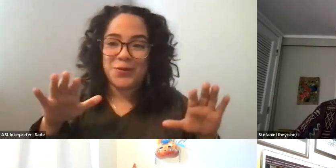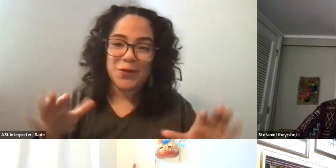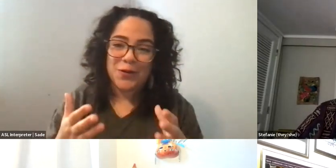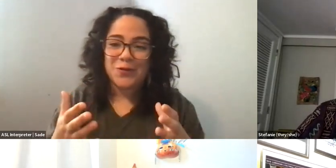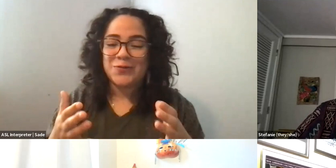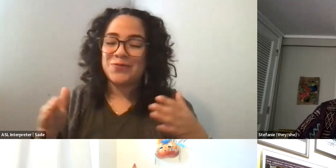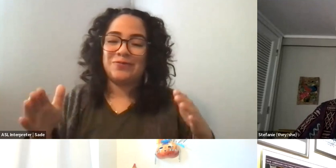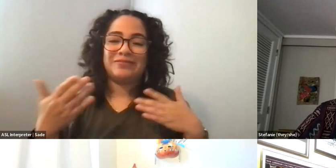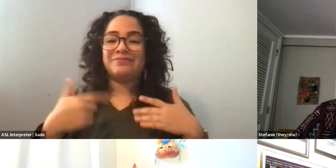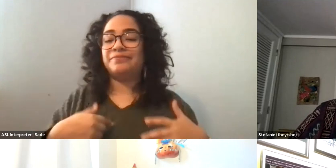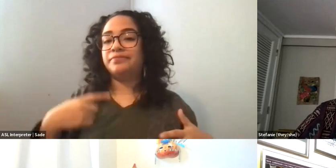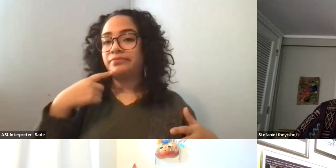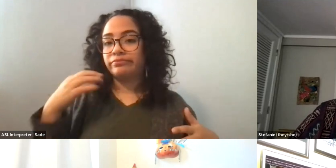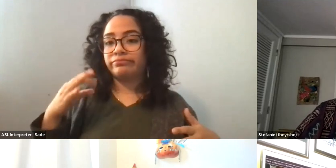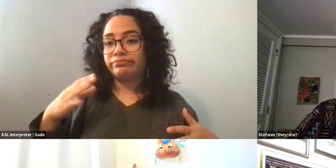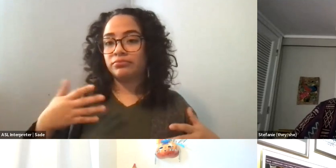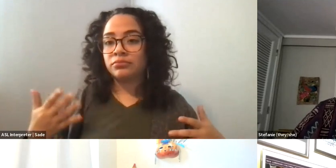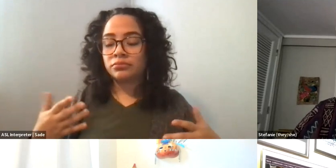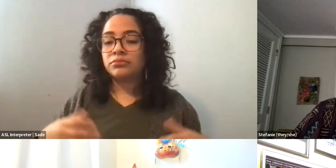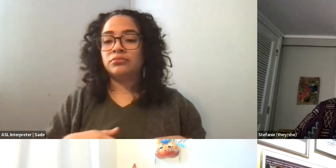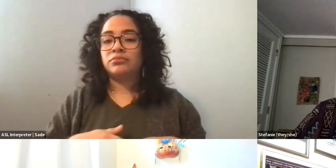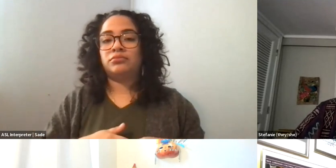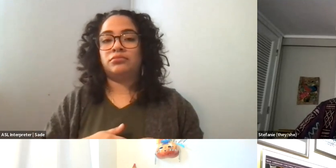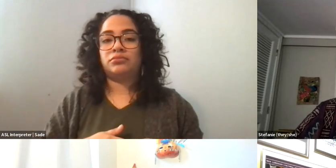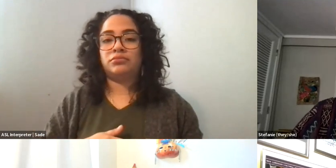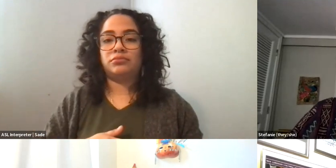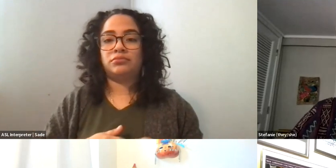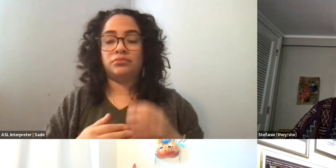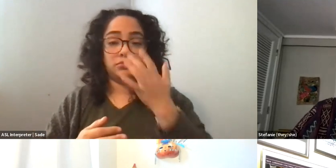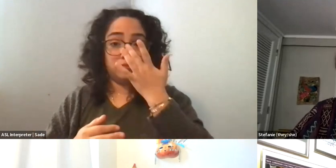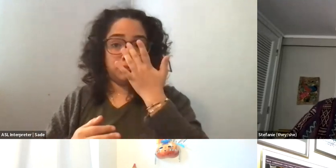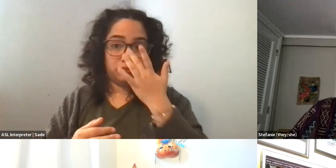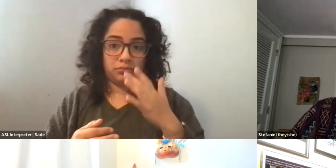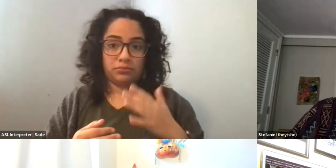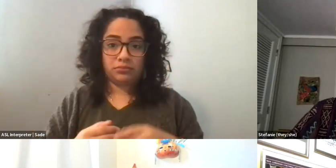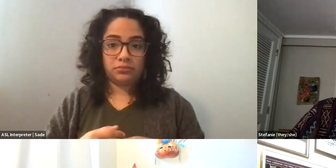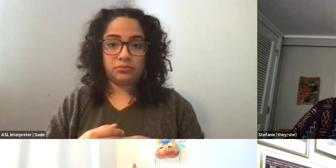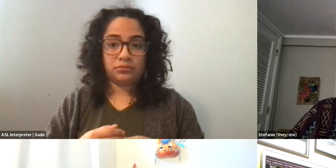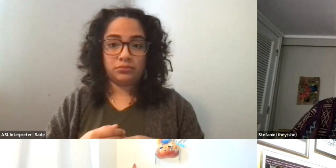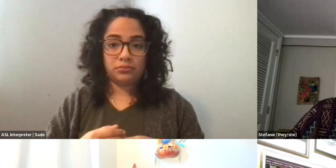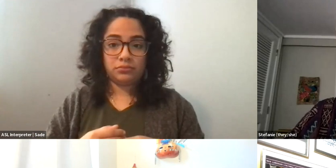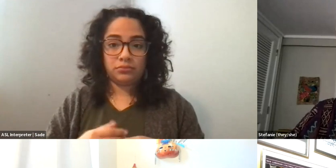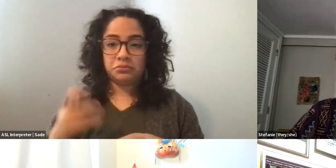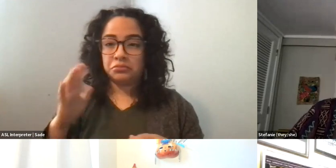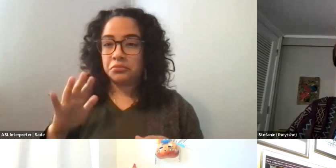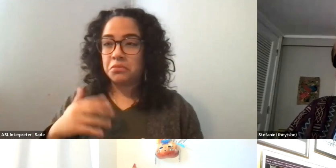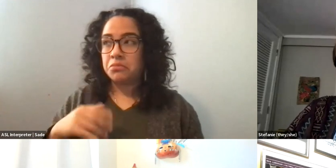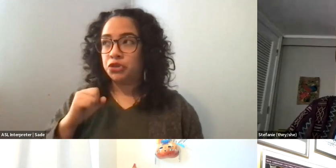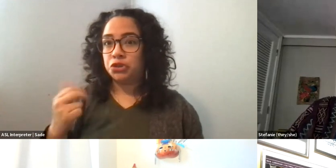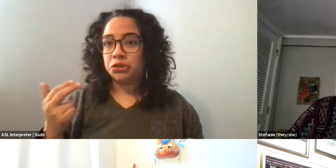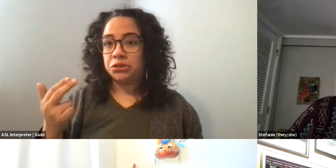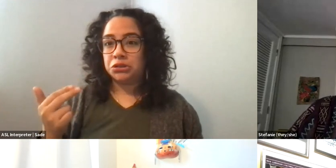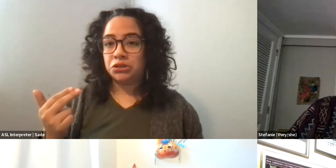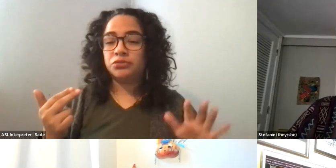that when I was first really like around 13 years old, well, I'll say